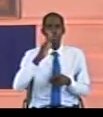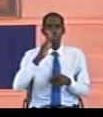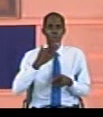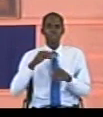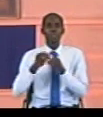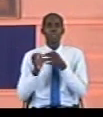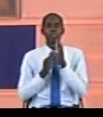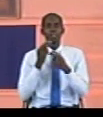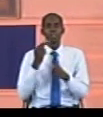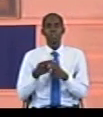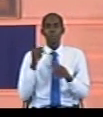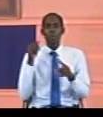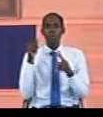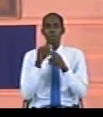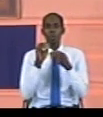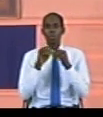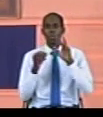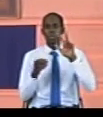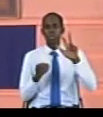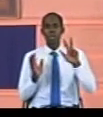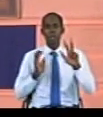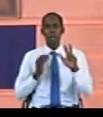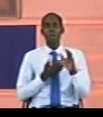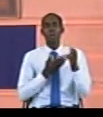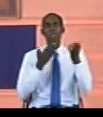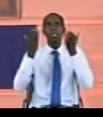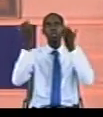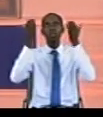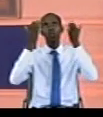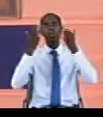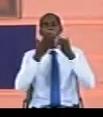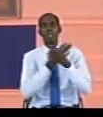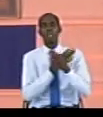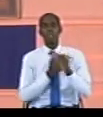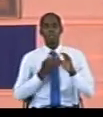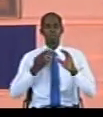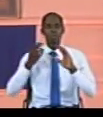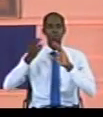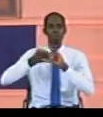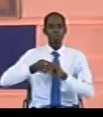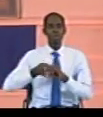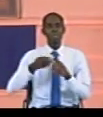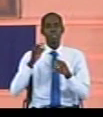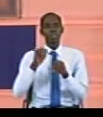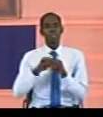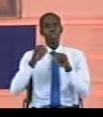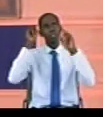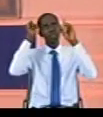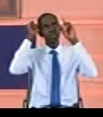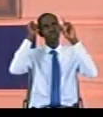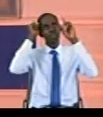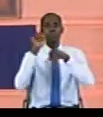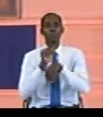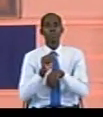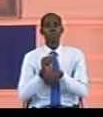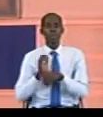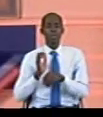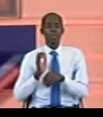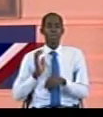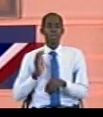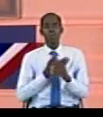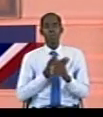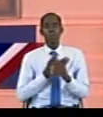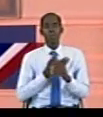number three now, our service and participation in his work. Our